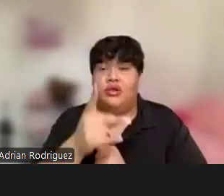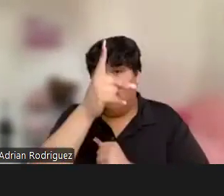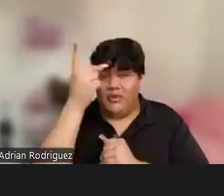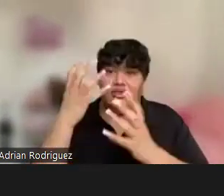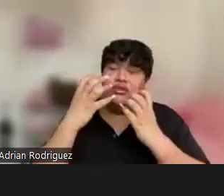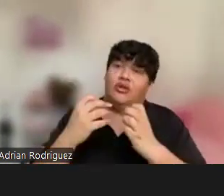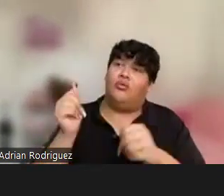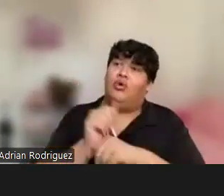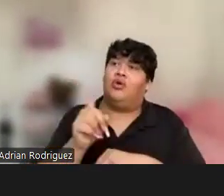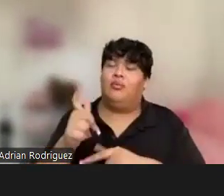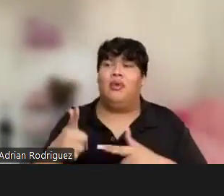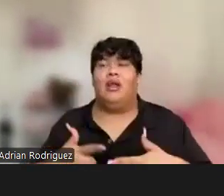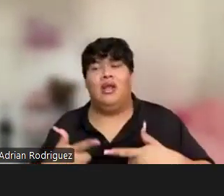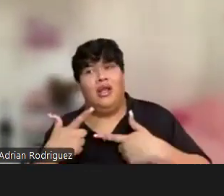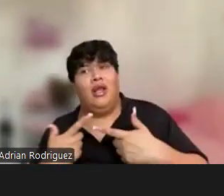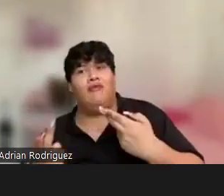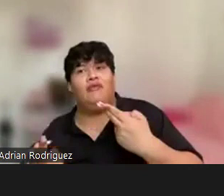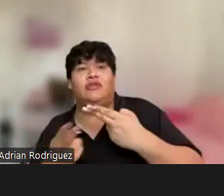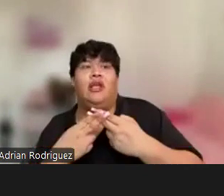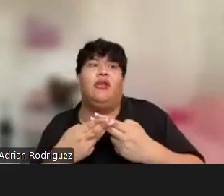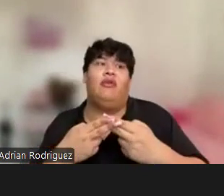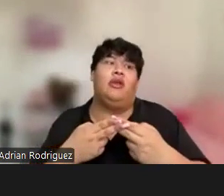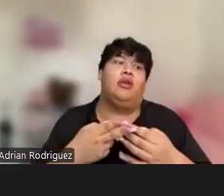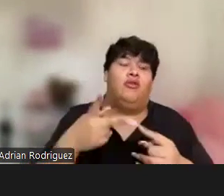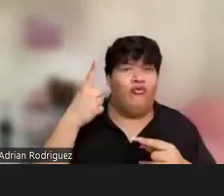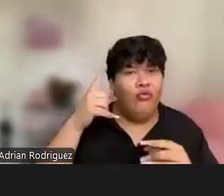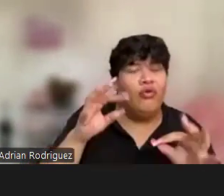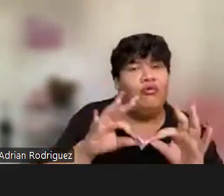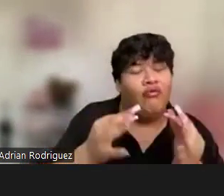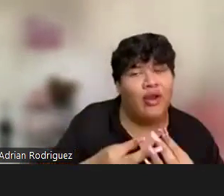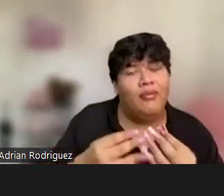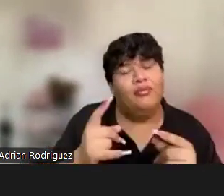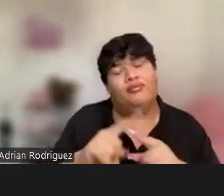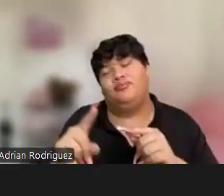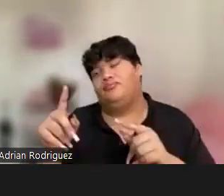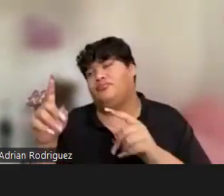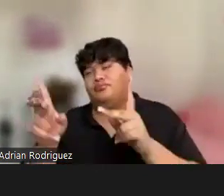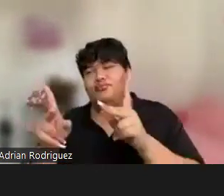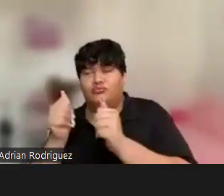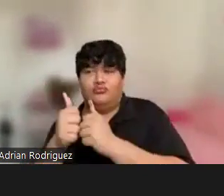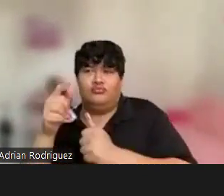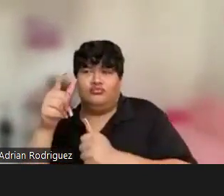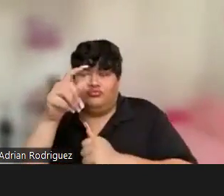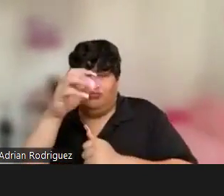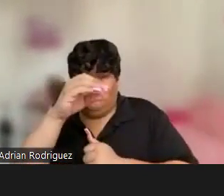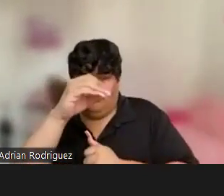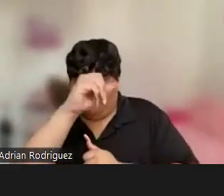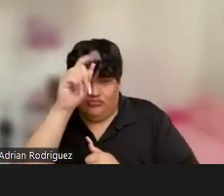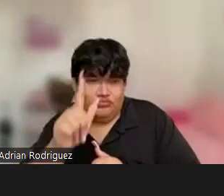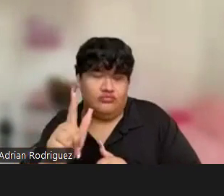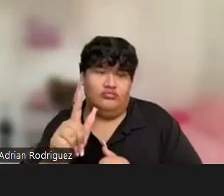could be a life-saving option for families and people with Alzheimer's disease. So I